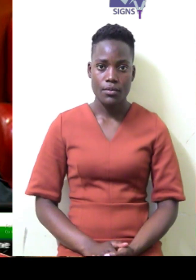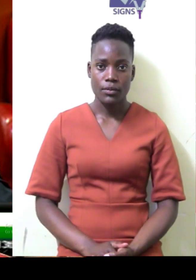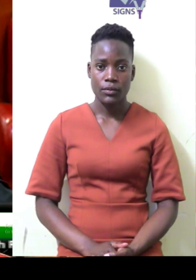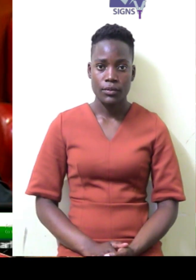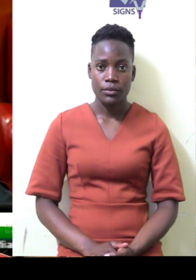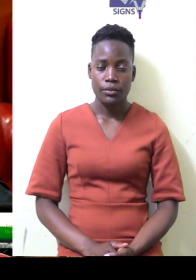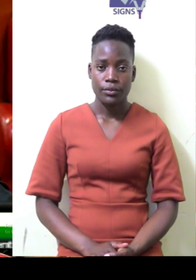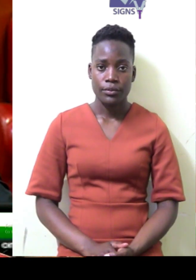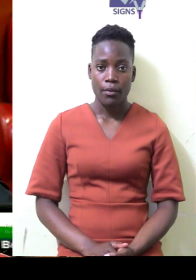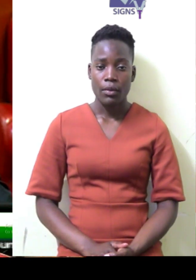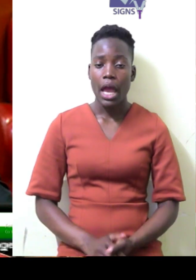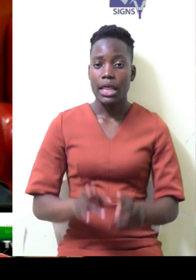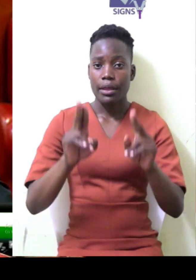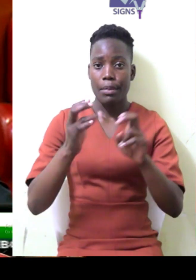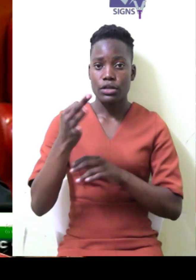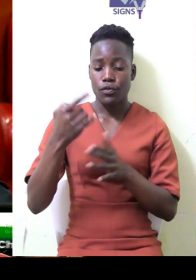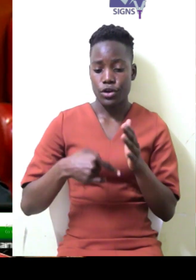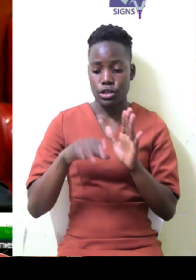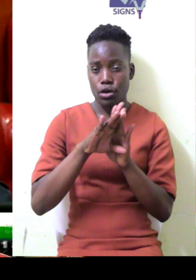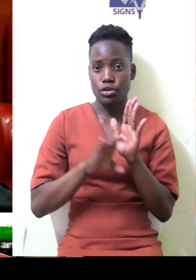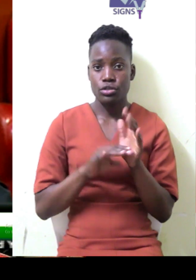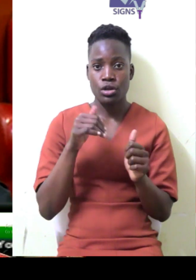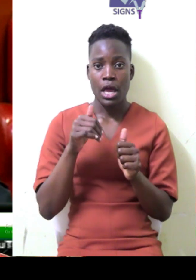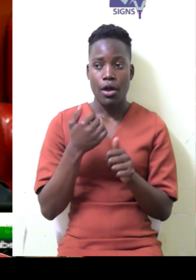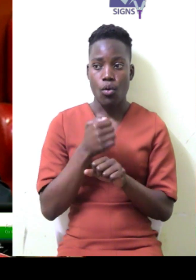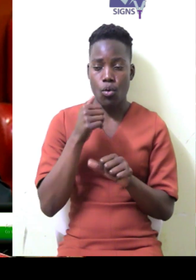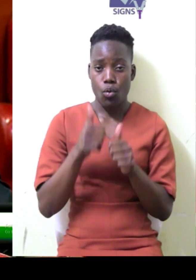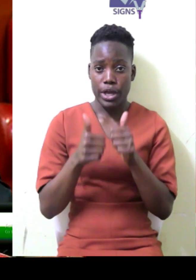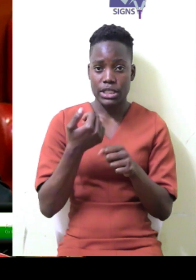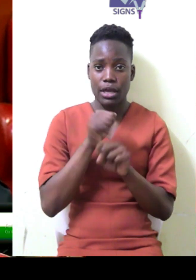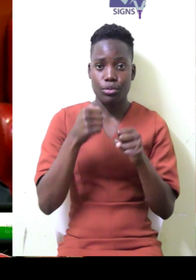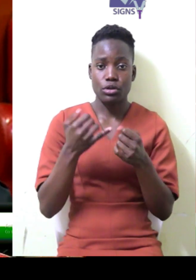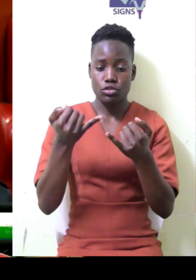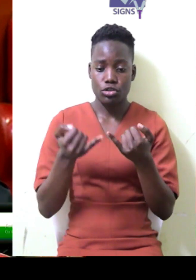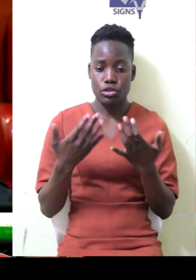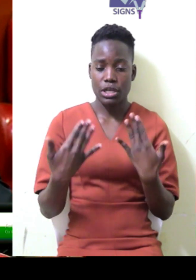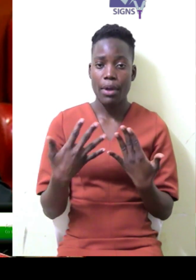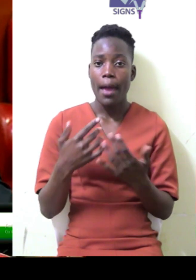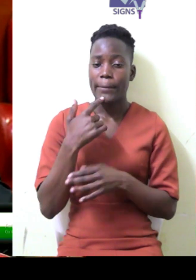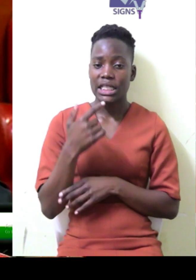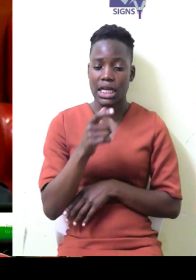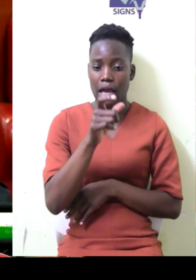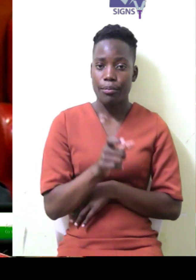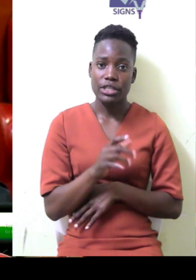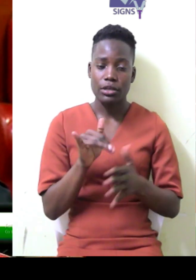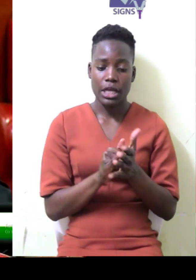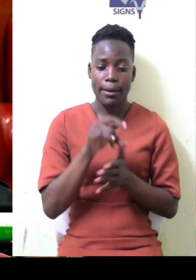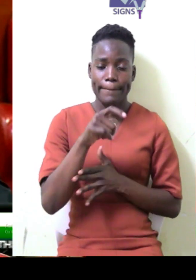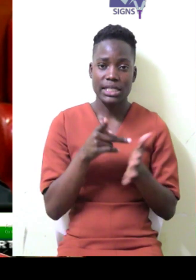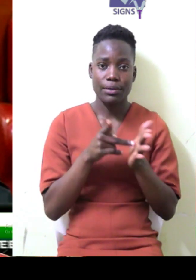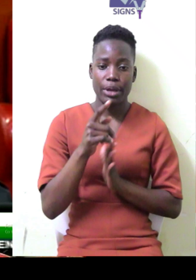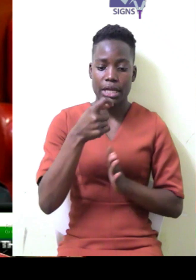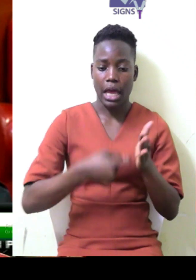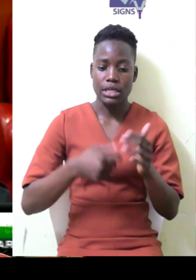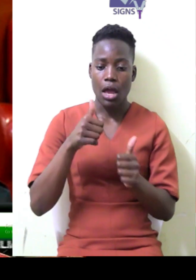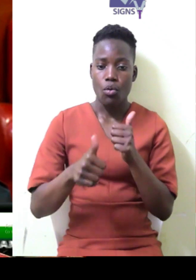it is a matter of the Constitution that you cannot introduce servitude by telling someone that they must pay tax which